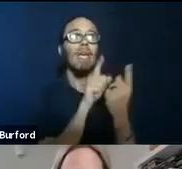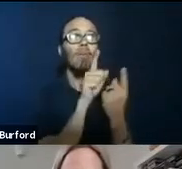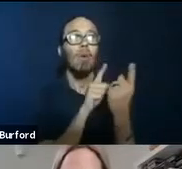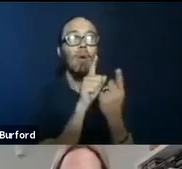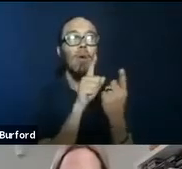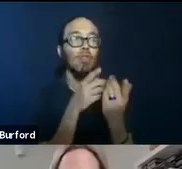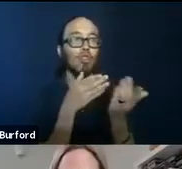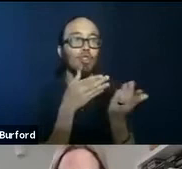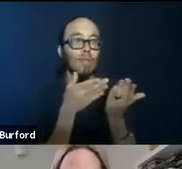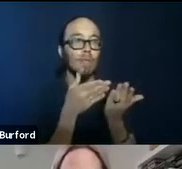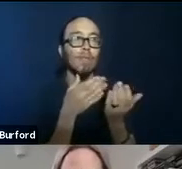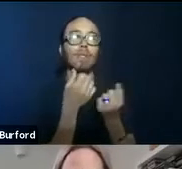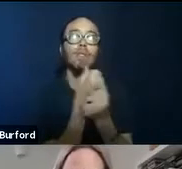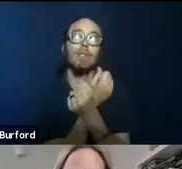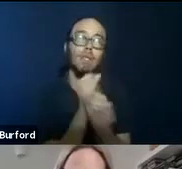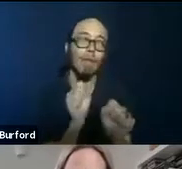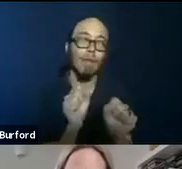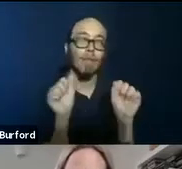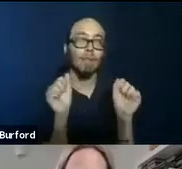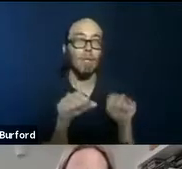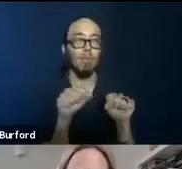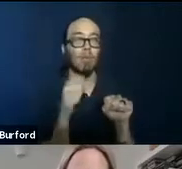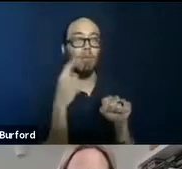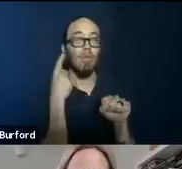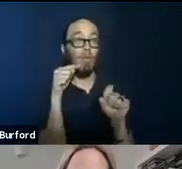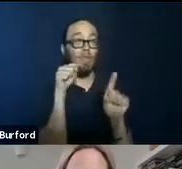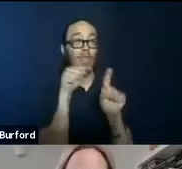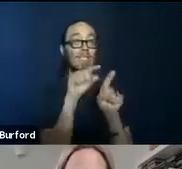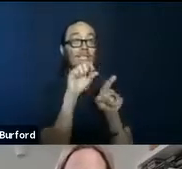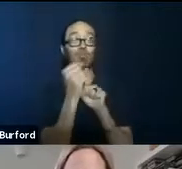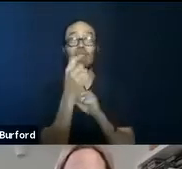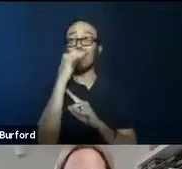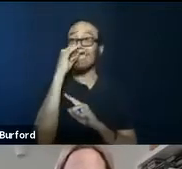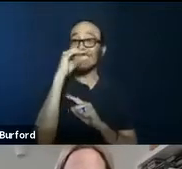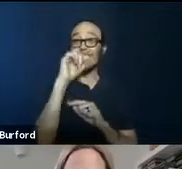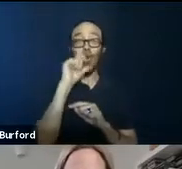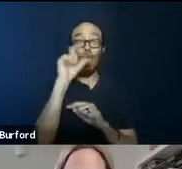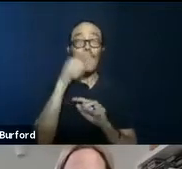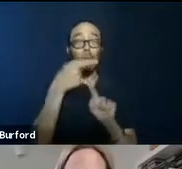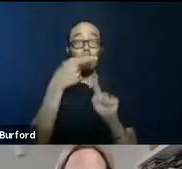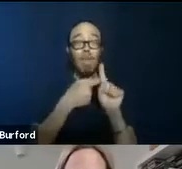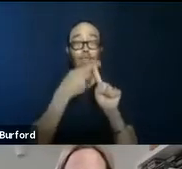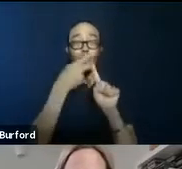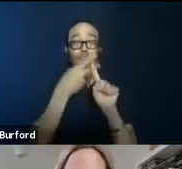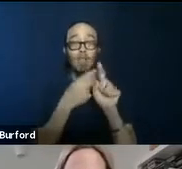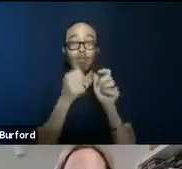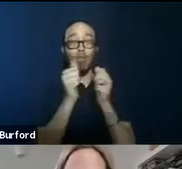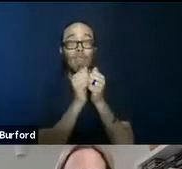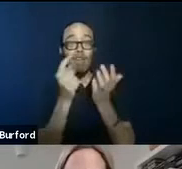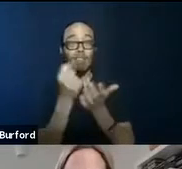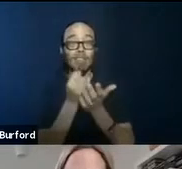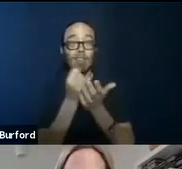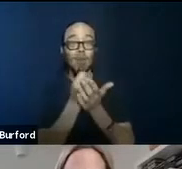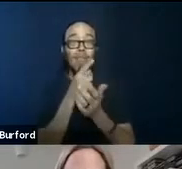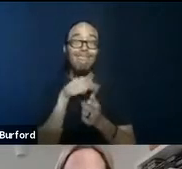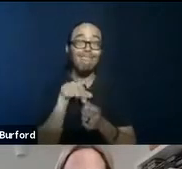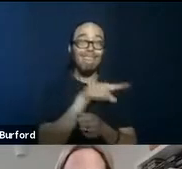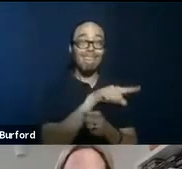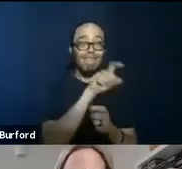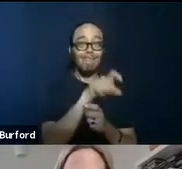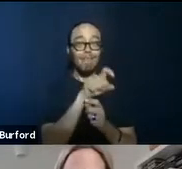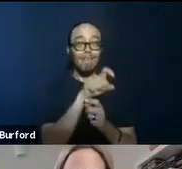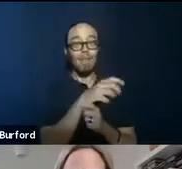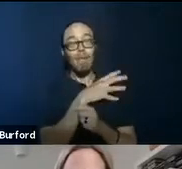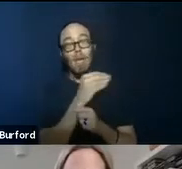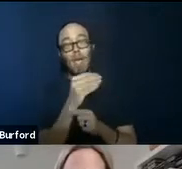as possible so that, in this case, kids don't have to go months without the therapies that they need. And